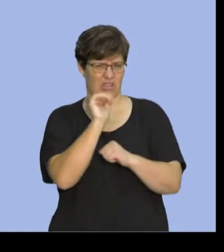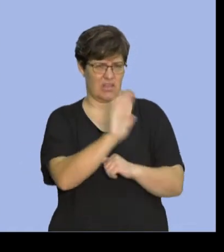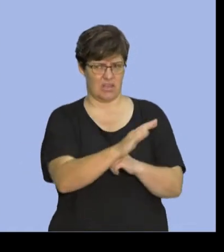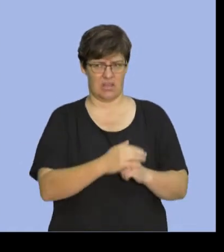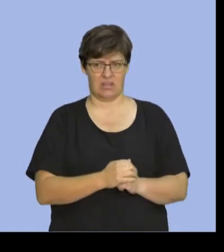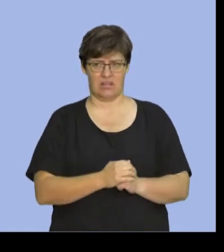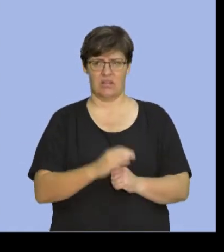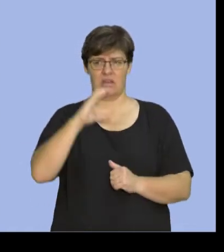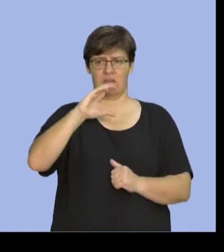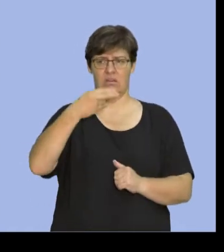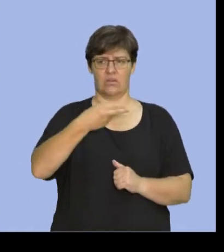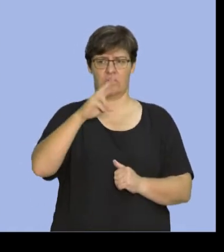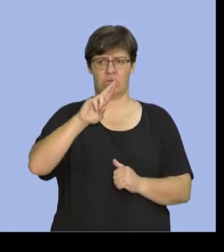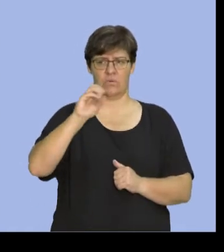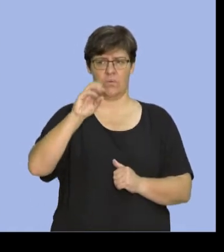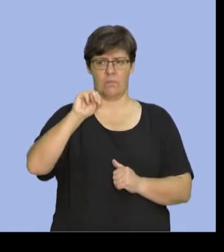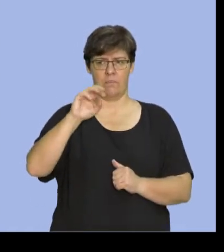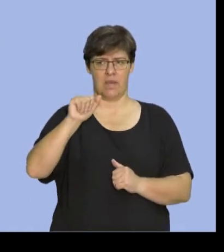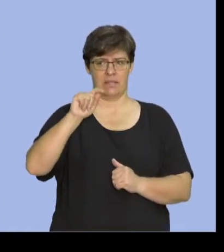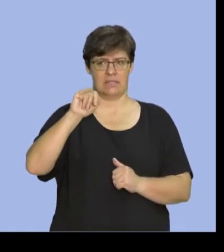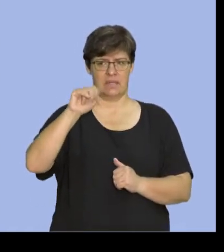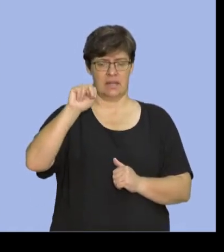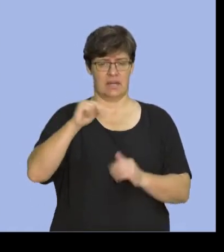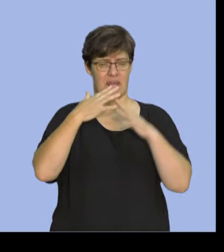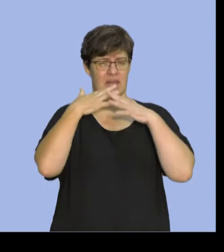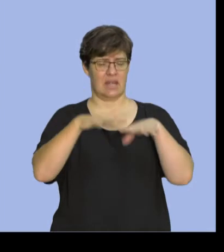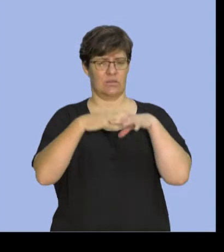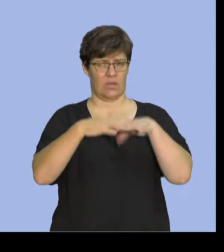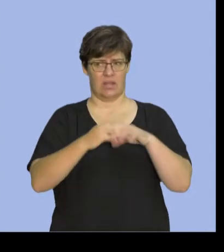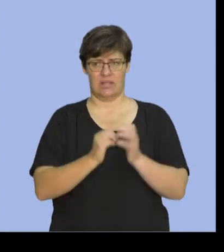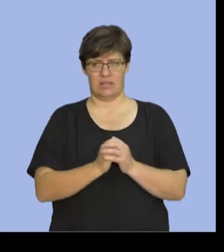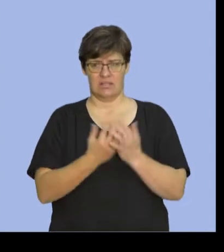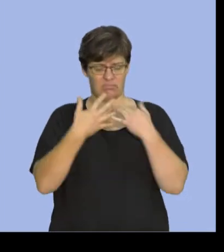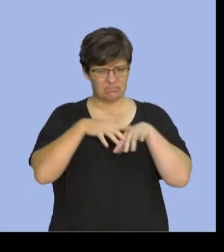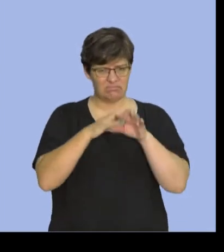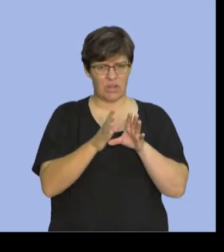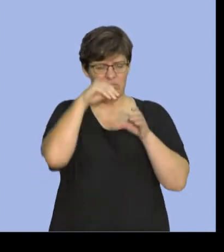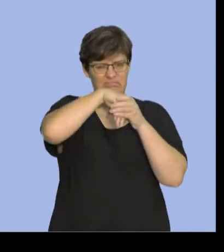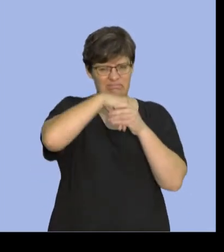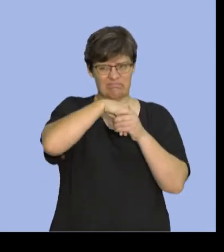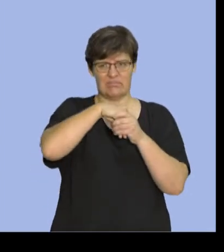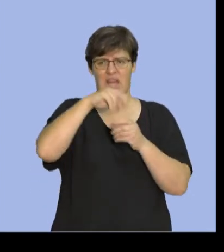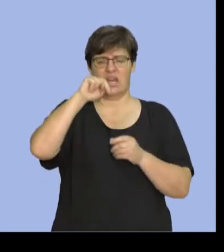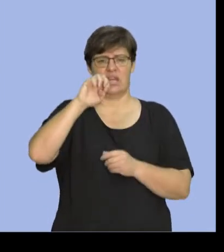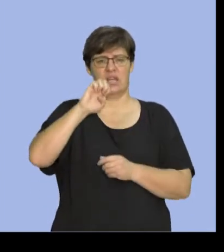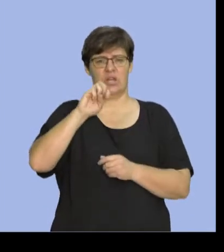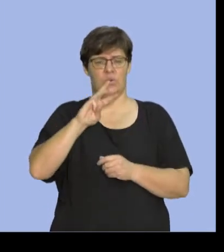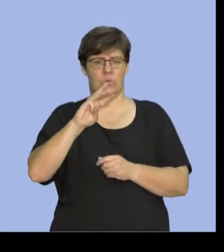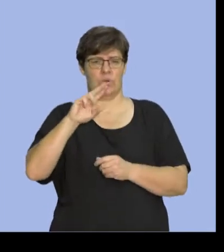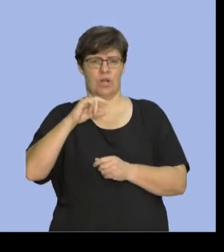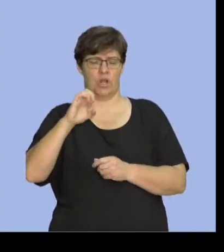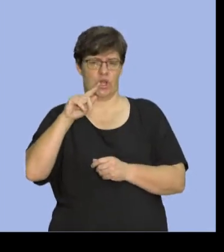the chromatin network, so the thread-like structures found inside the nucleus, which we refer to as